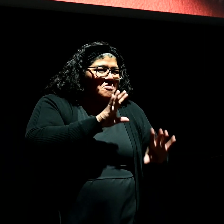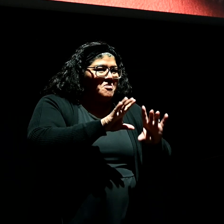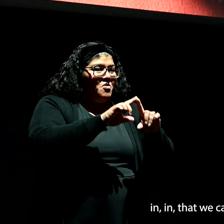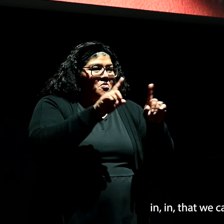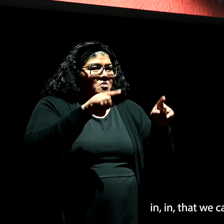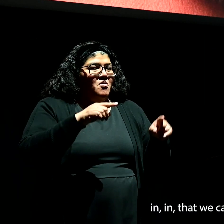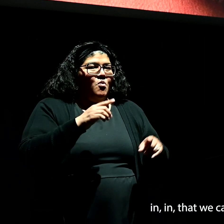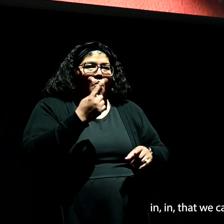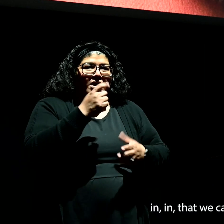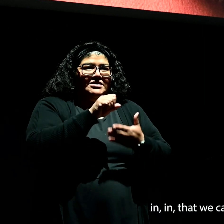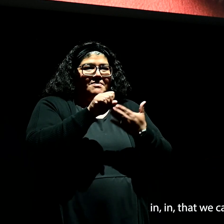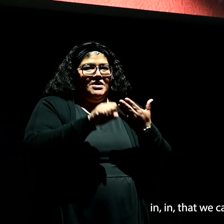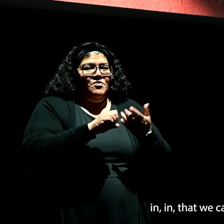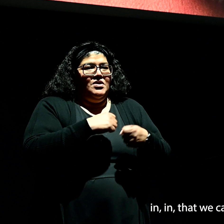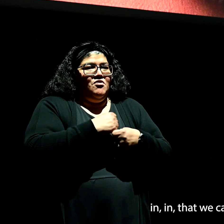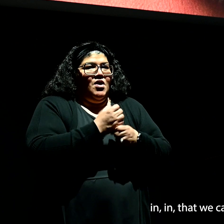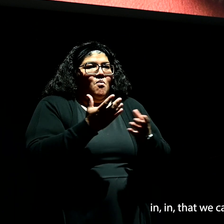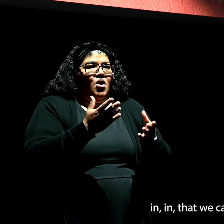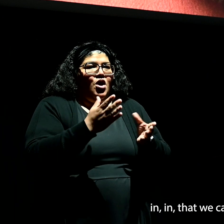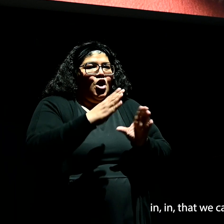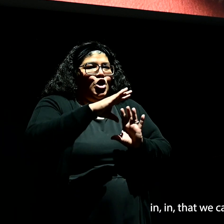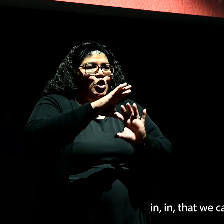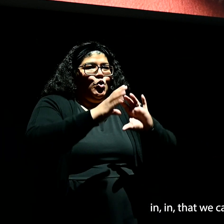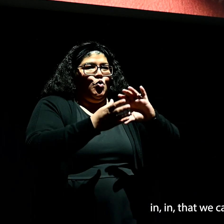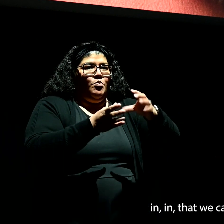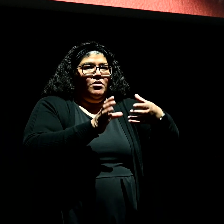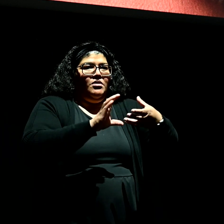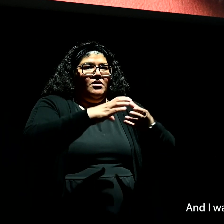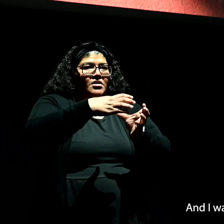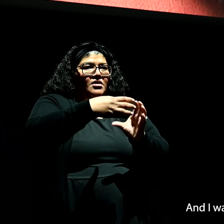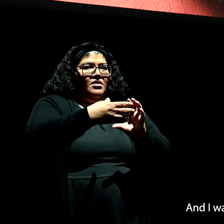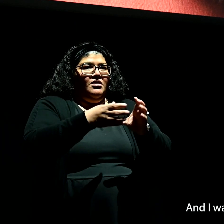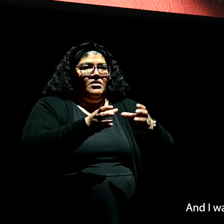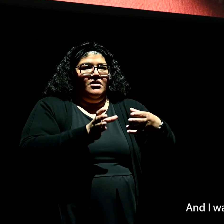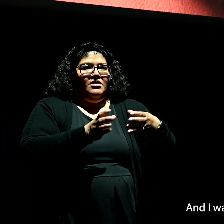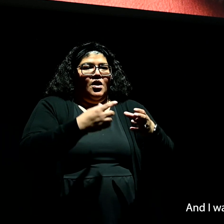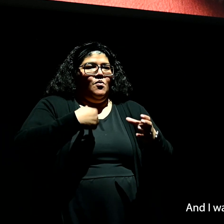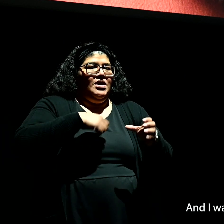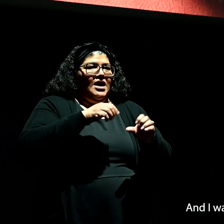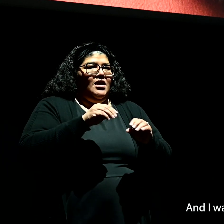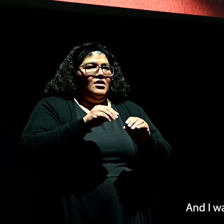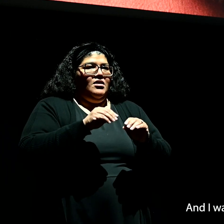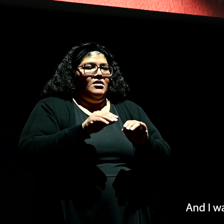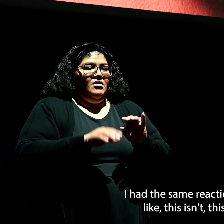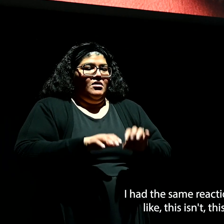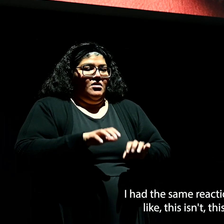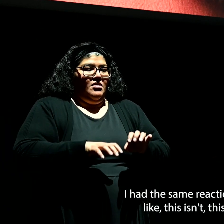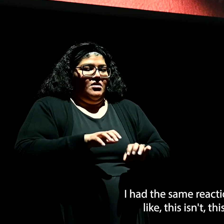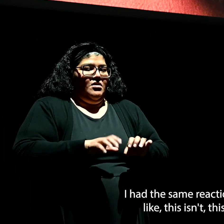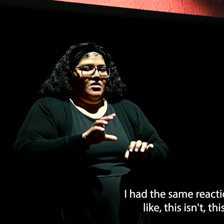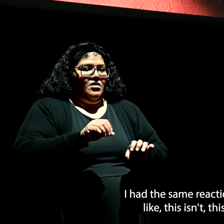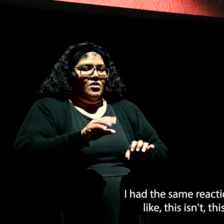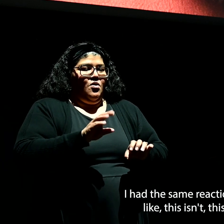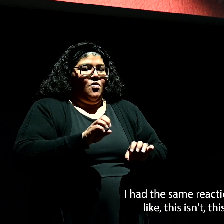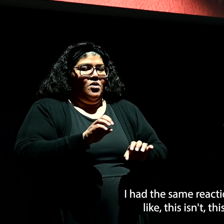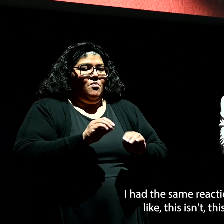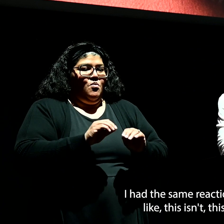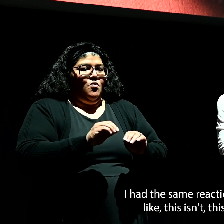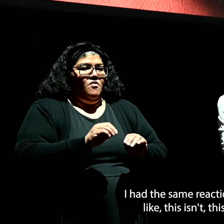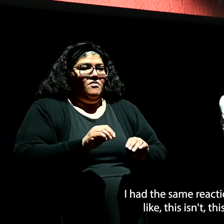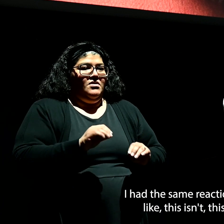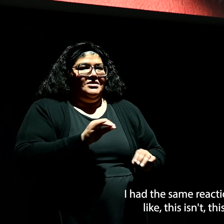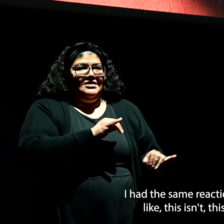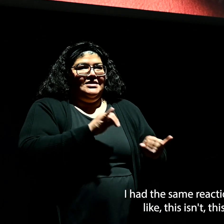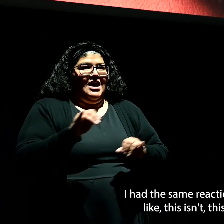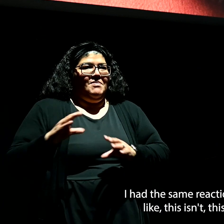cube in that we could move in space. And I was like, no. I had the same reaction I had to